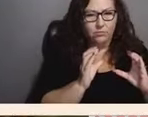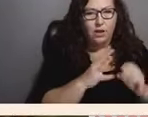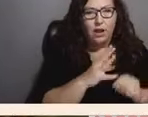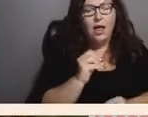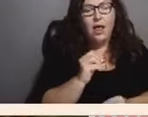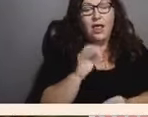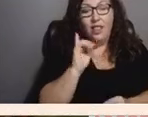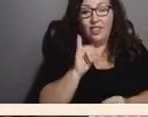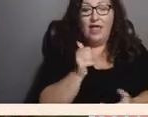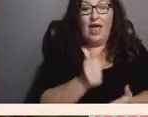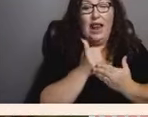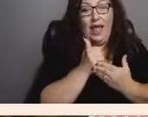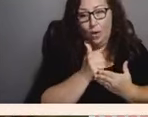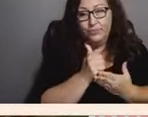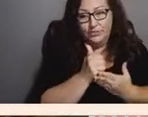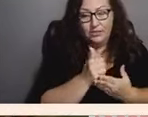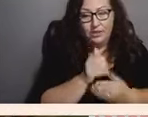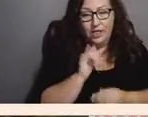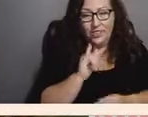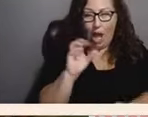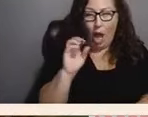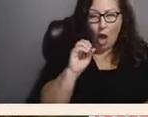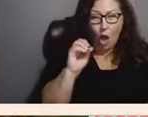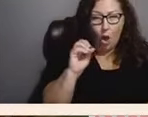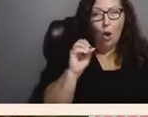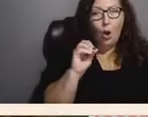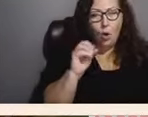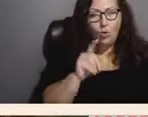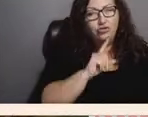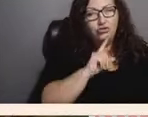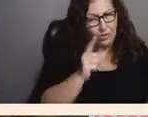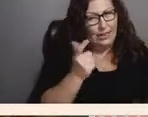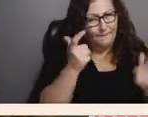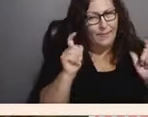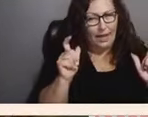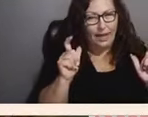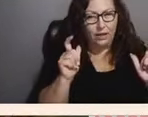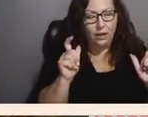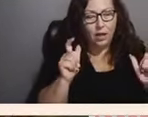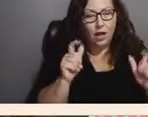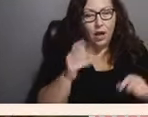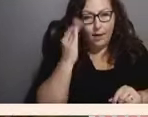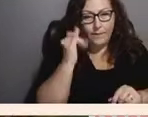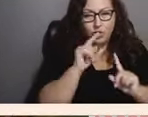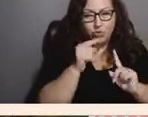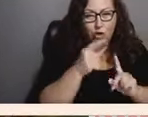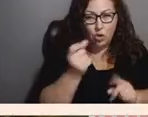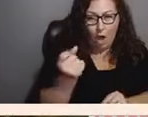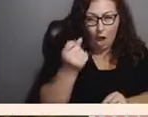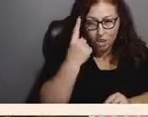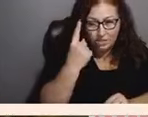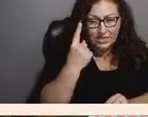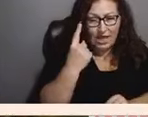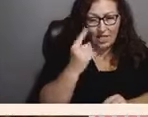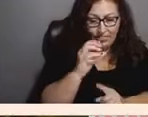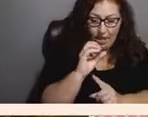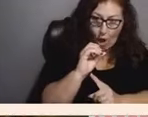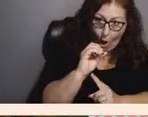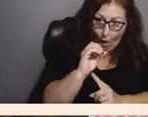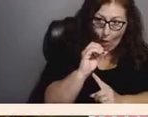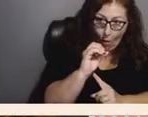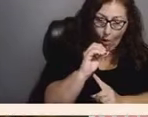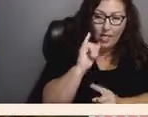O is really big. Because when you understand the O, which means